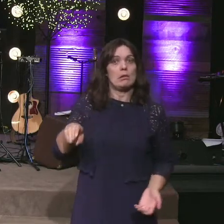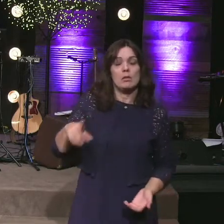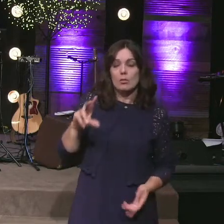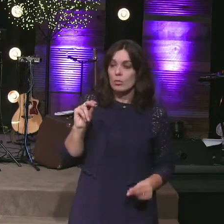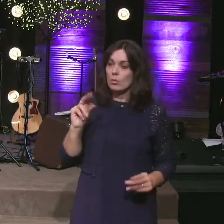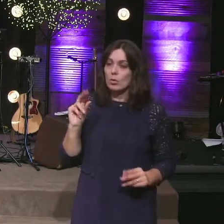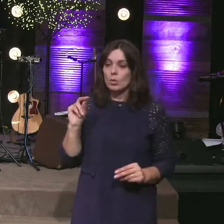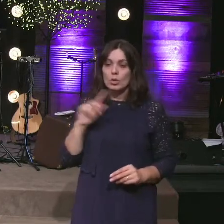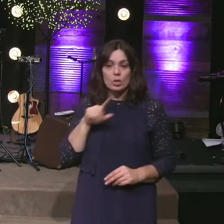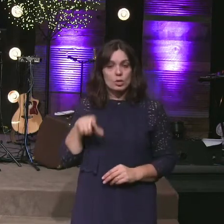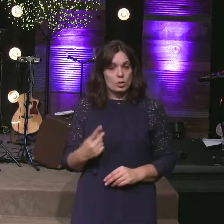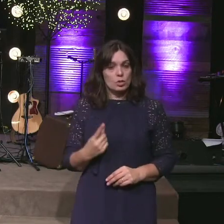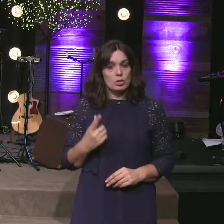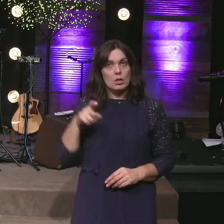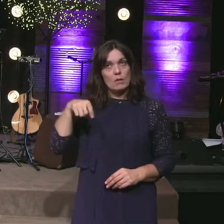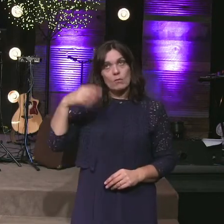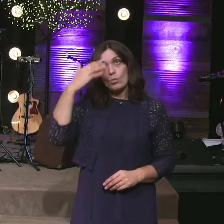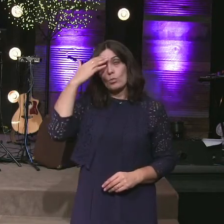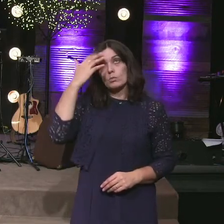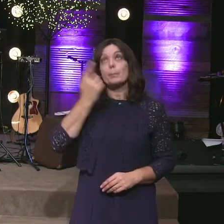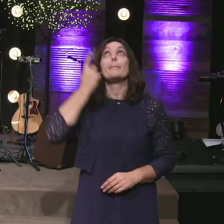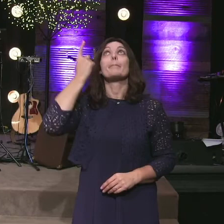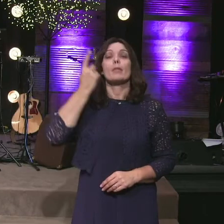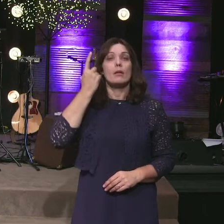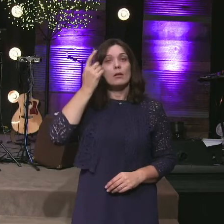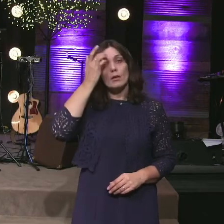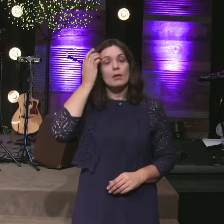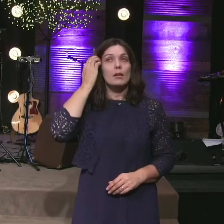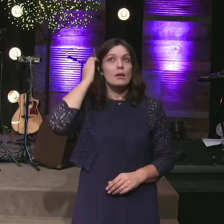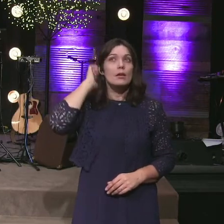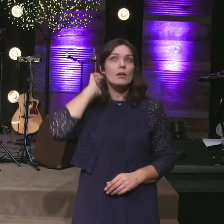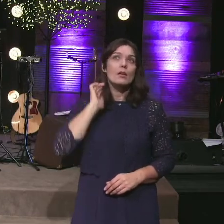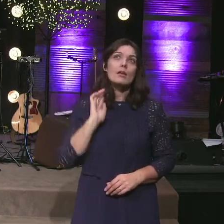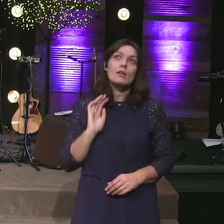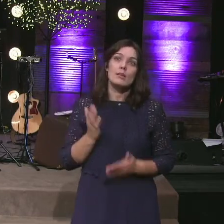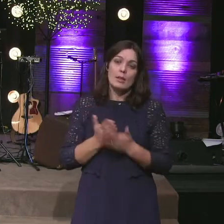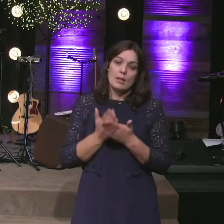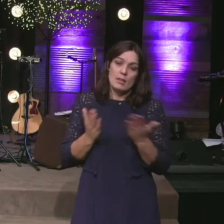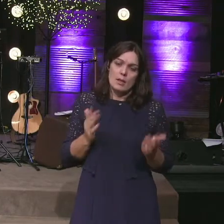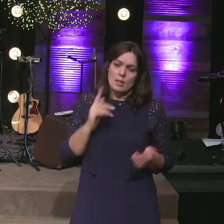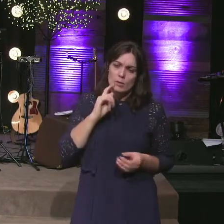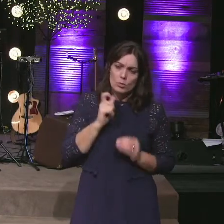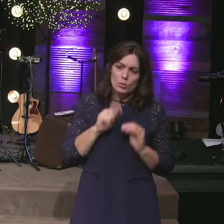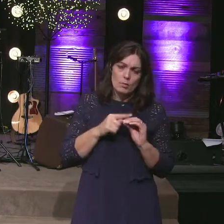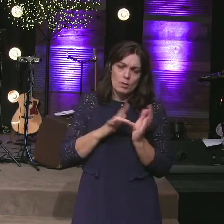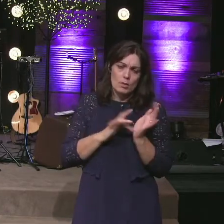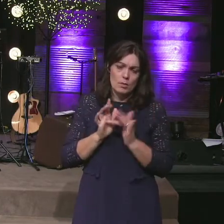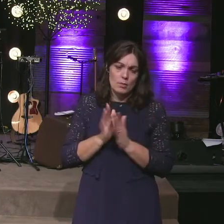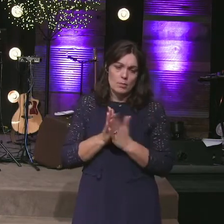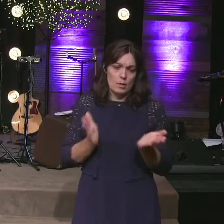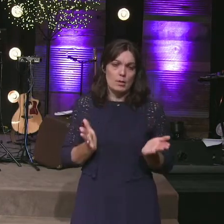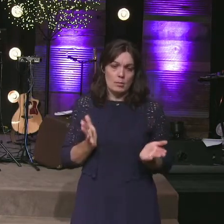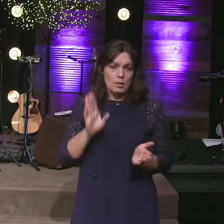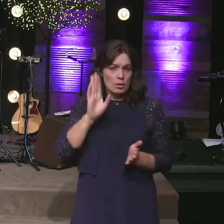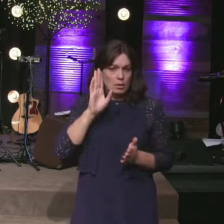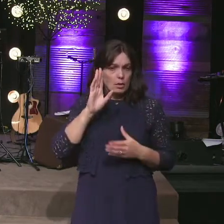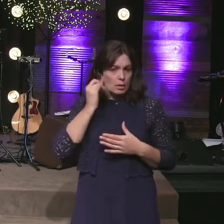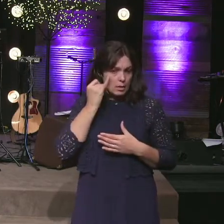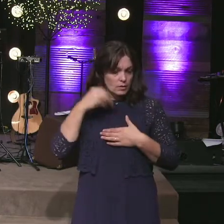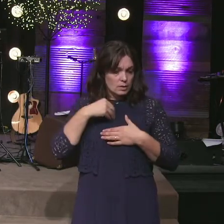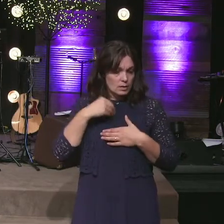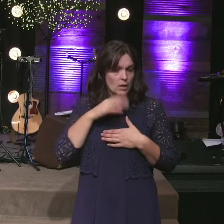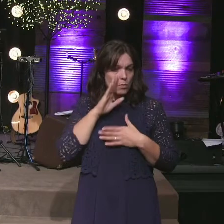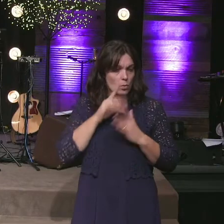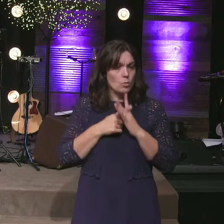You just have to know something. The thing that is so cool about the word is that if it's in you, it'll rise up. And you don't have to